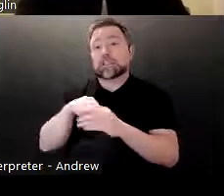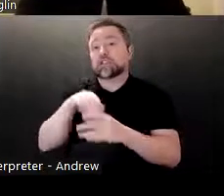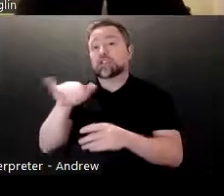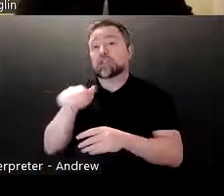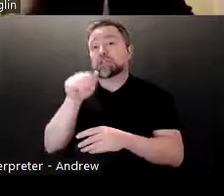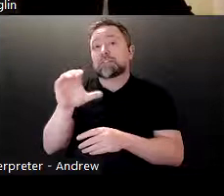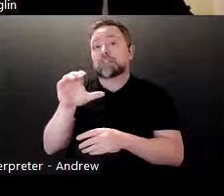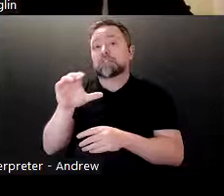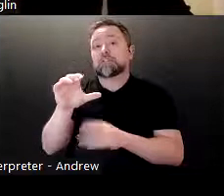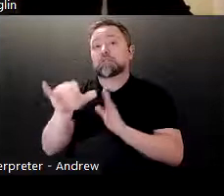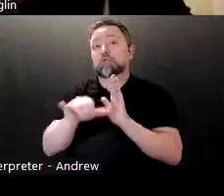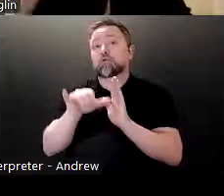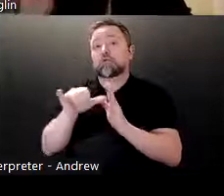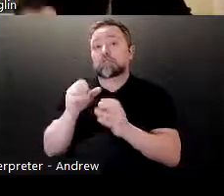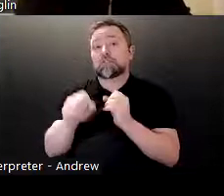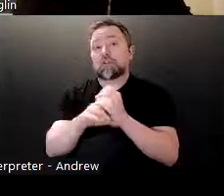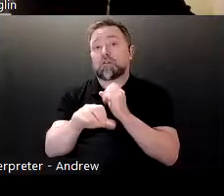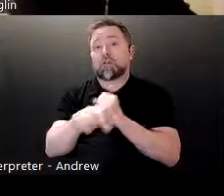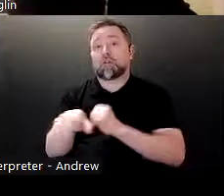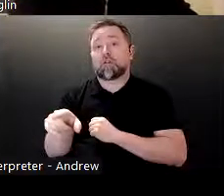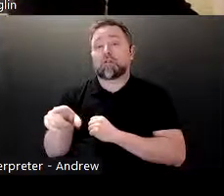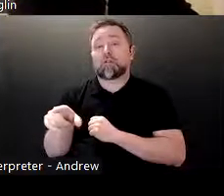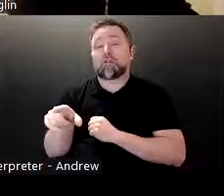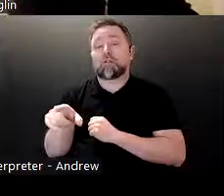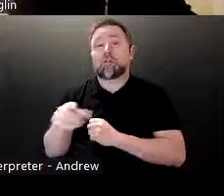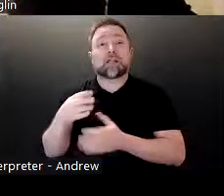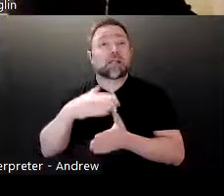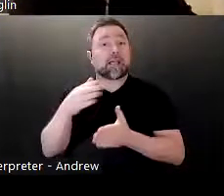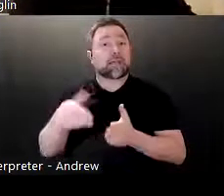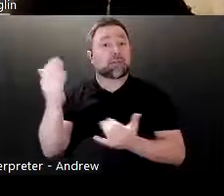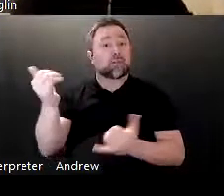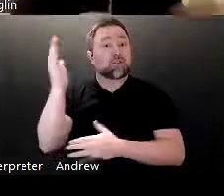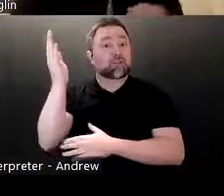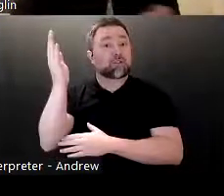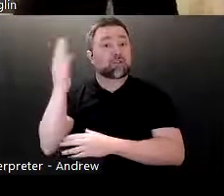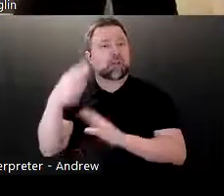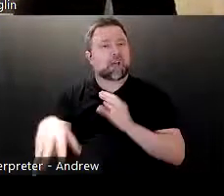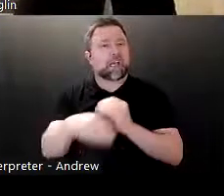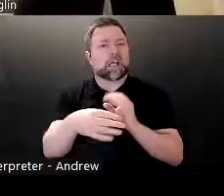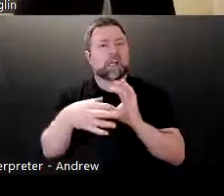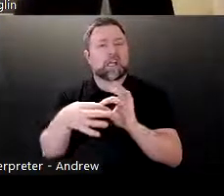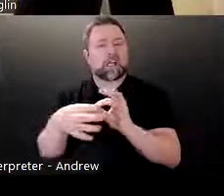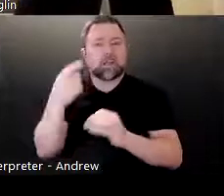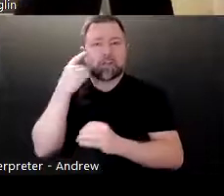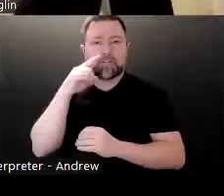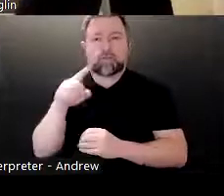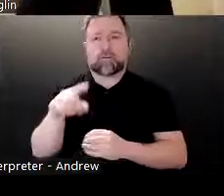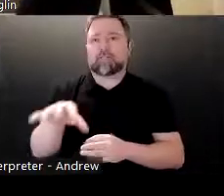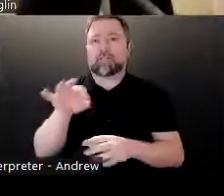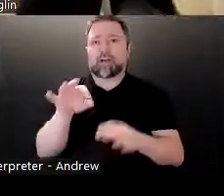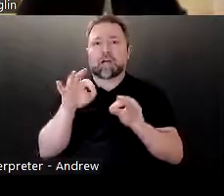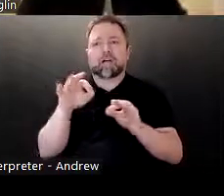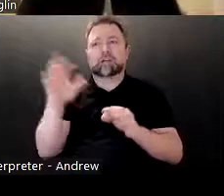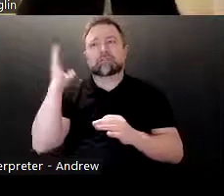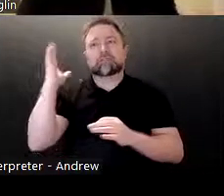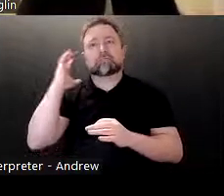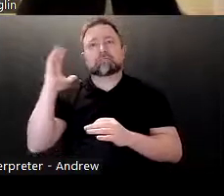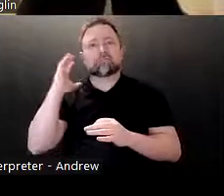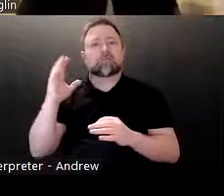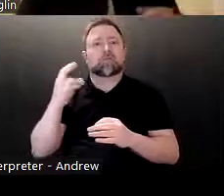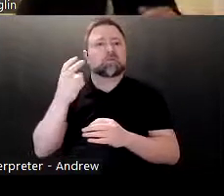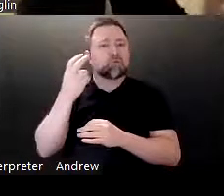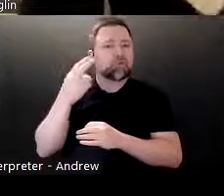channel. And at the end of this presentation, we will also be adding links for finding our previous road trip events, websites,